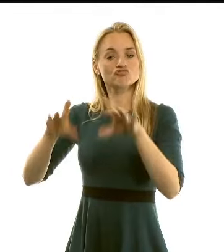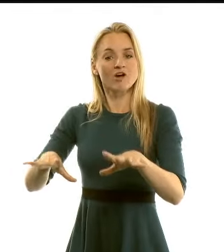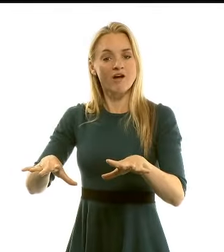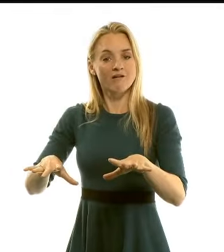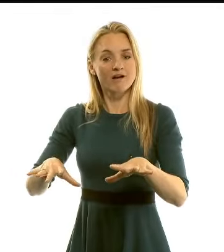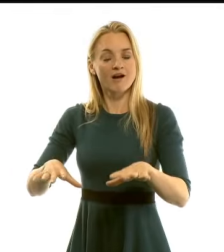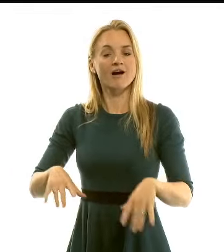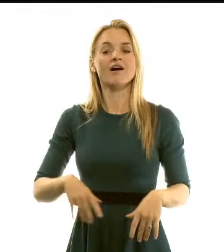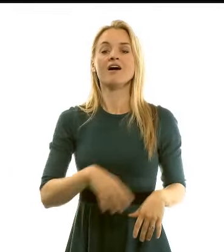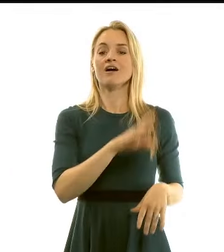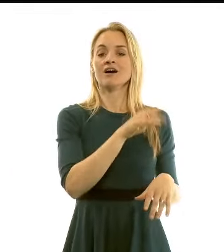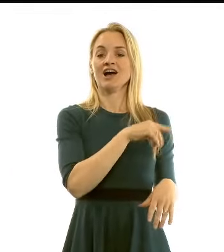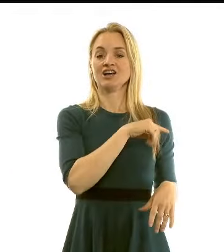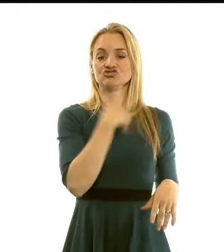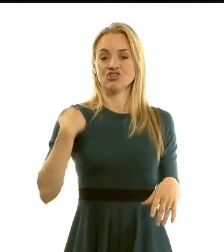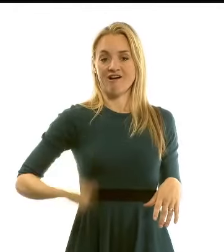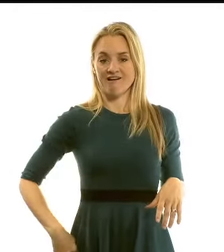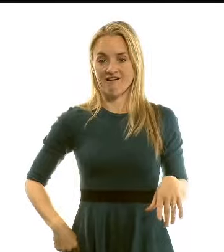Wei Shannon McClock.